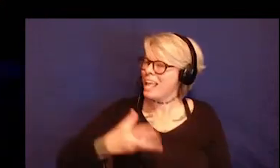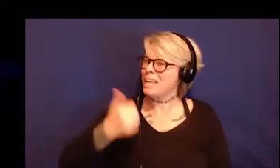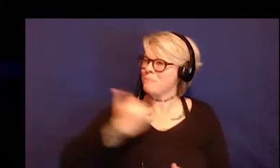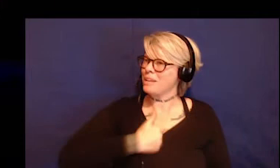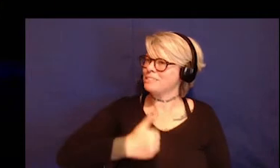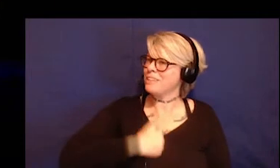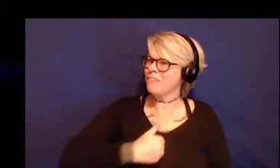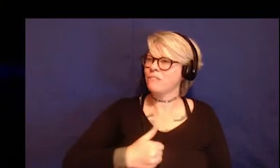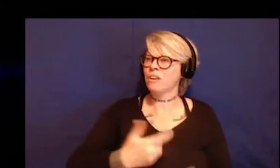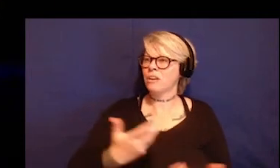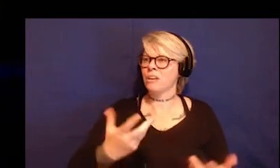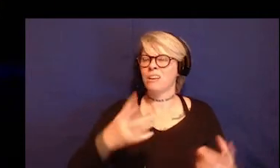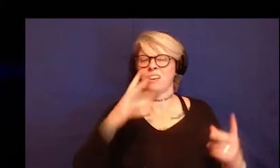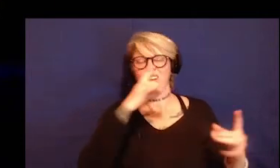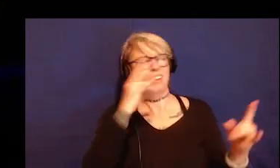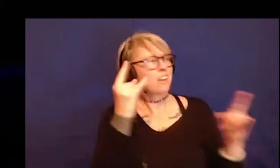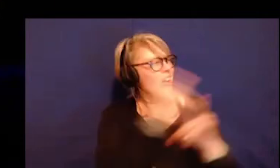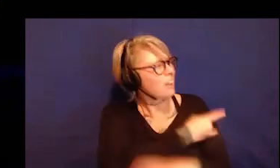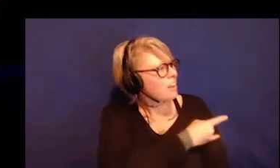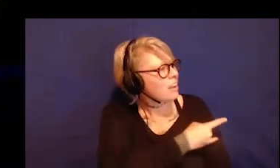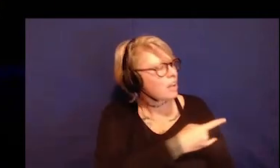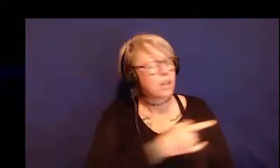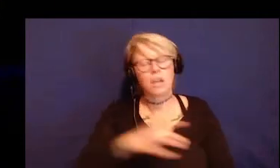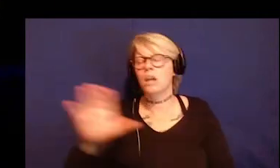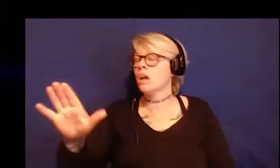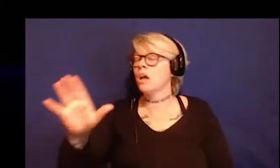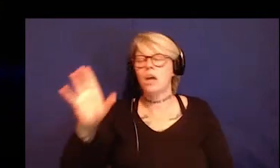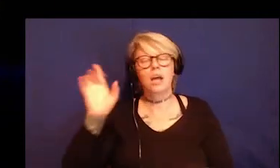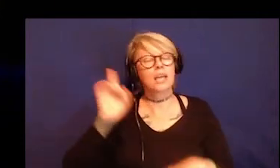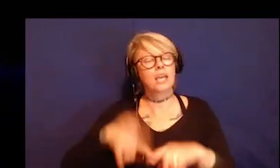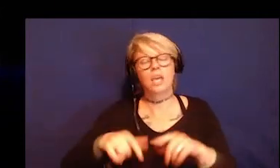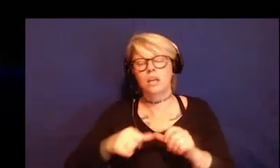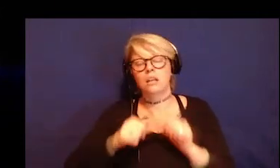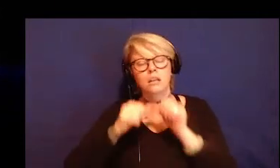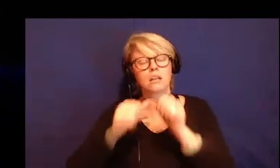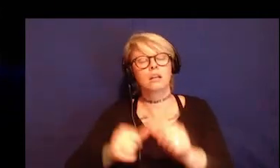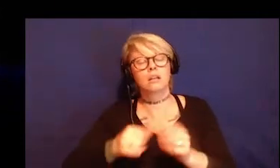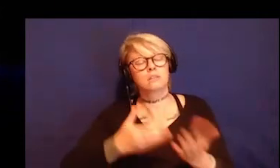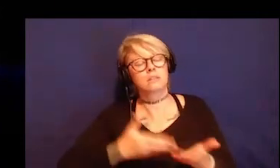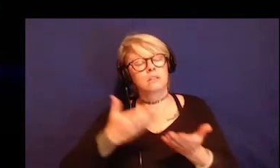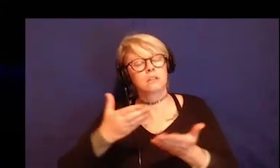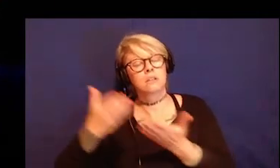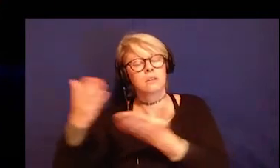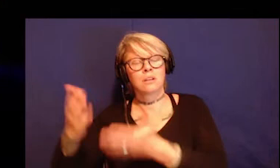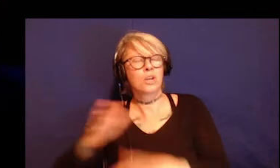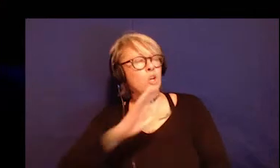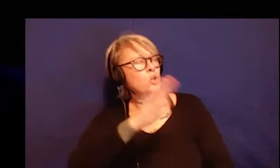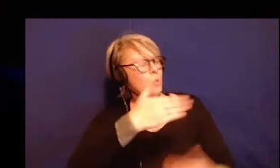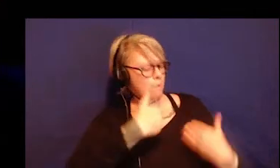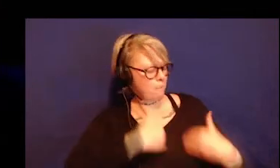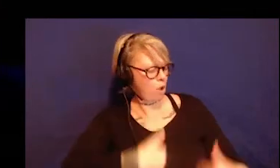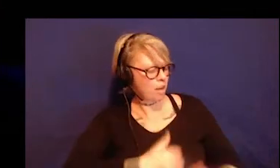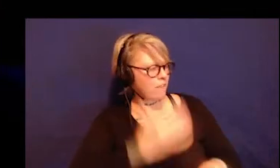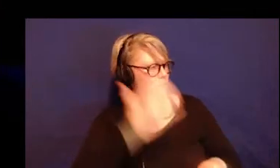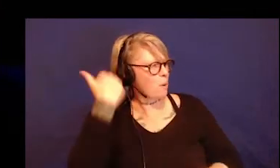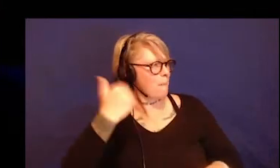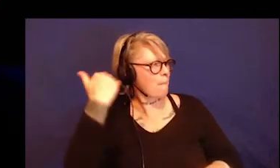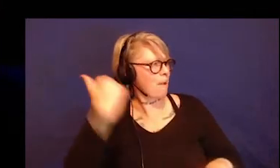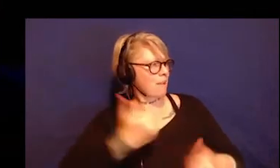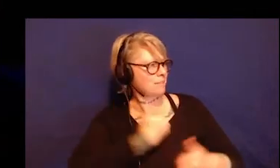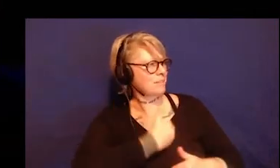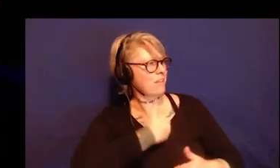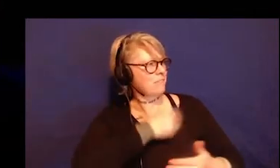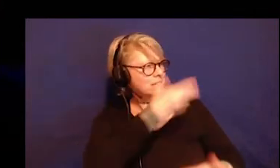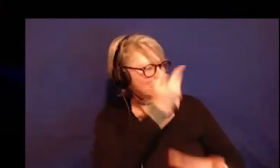So tired. I can barely carry these bones to the grave. You know the body of your past self is buried somewhere on this earth. I want to be